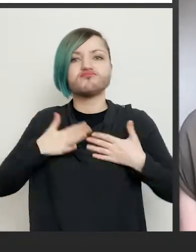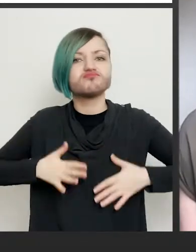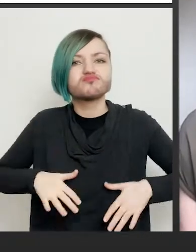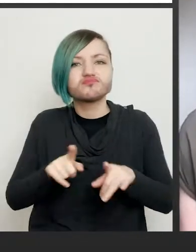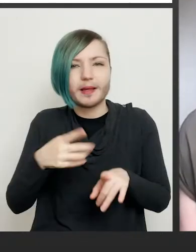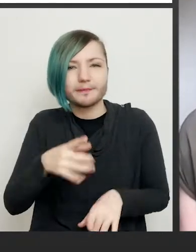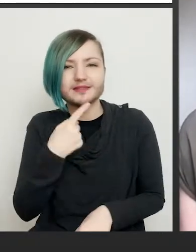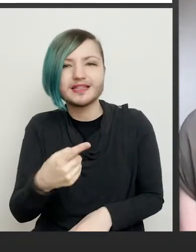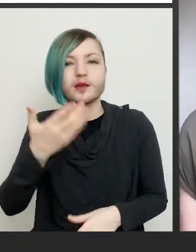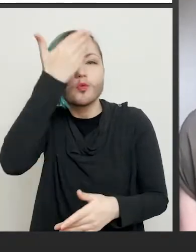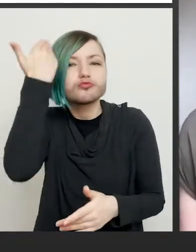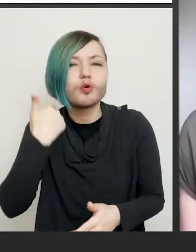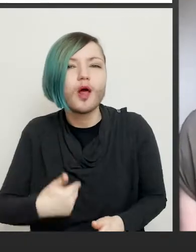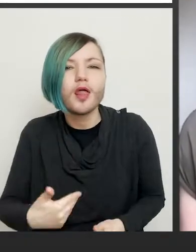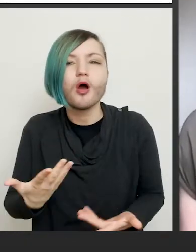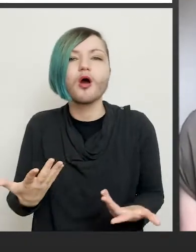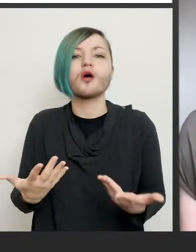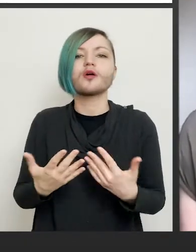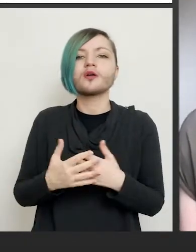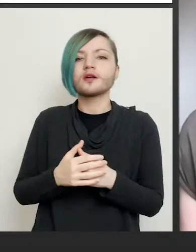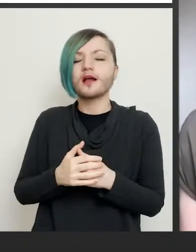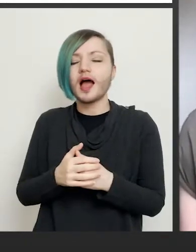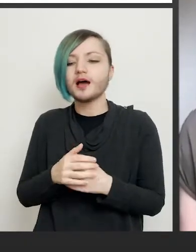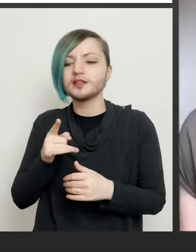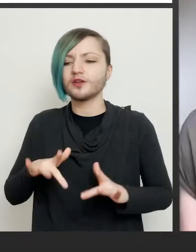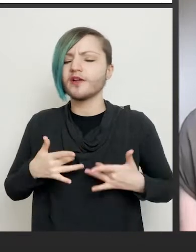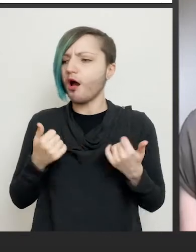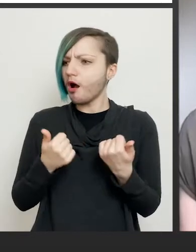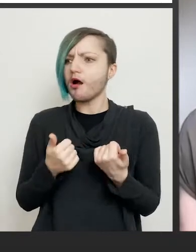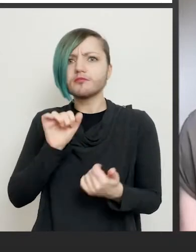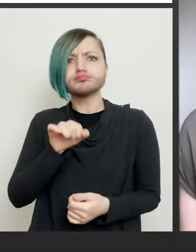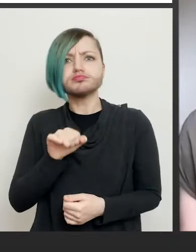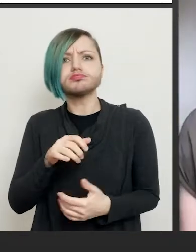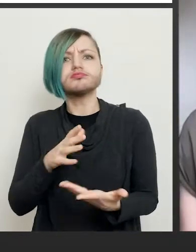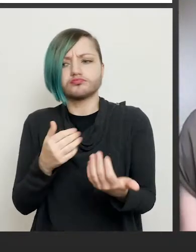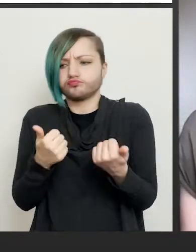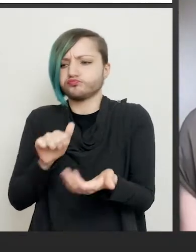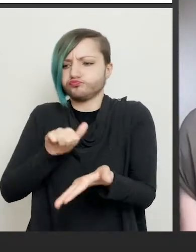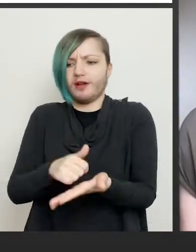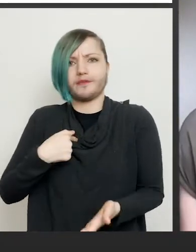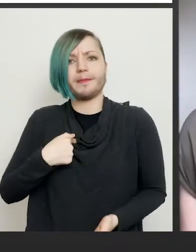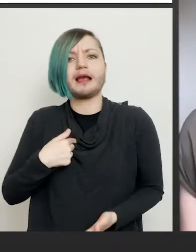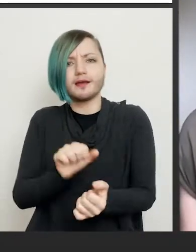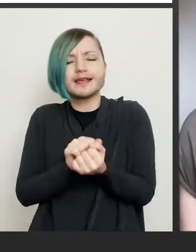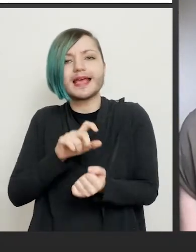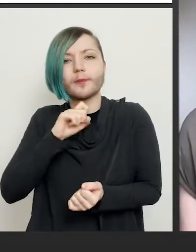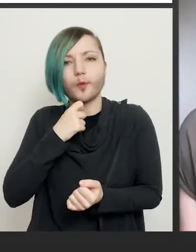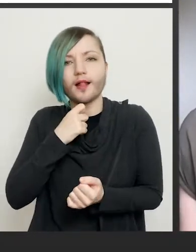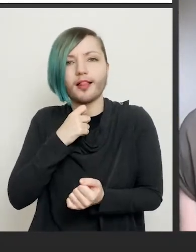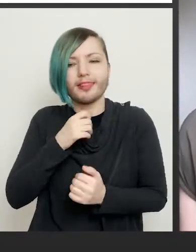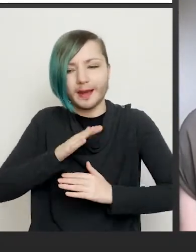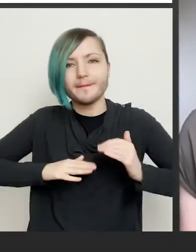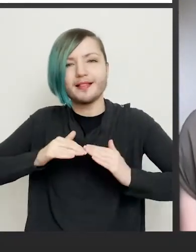like you said, growing your hair long, and that resonating with you. And so you're like, yeah, I'll keep that. That's good. And then building on